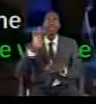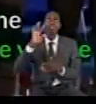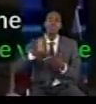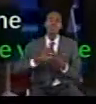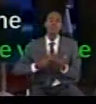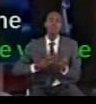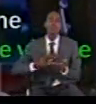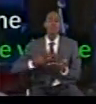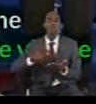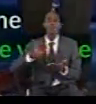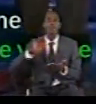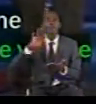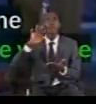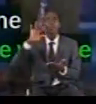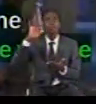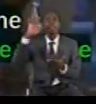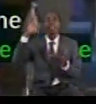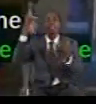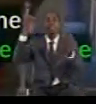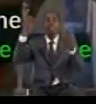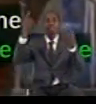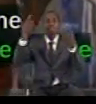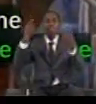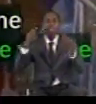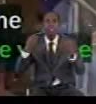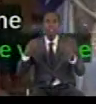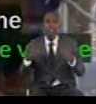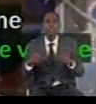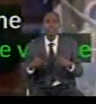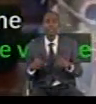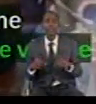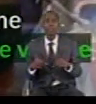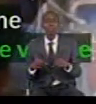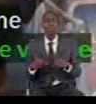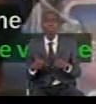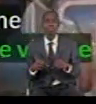Let your glory, let your presence come,